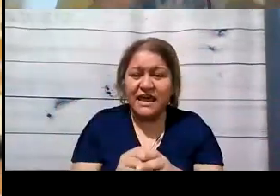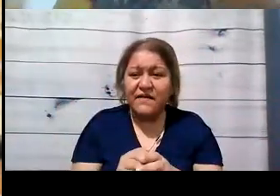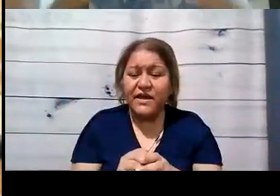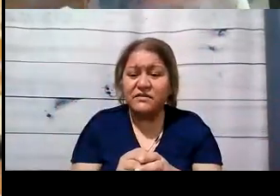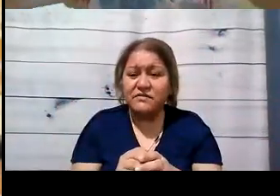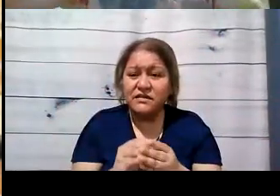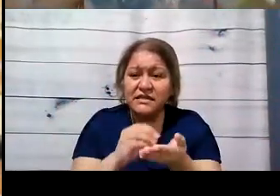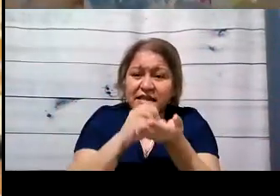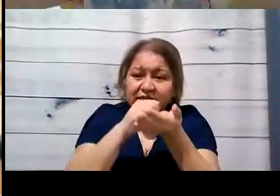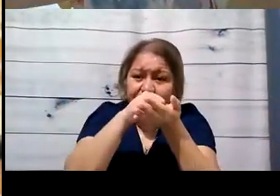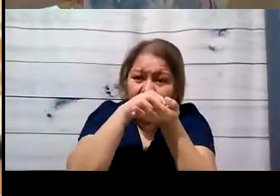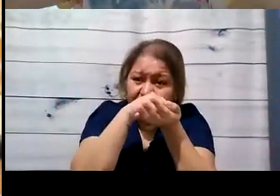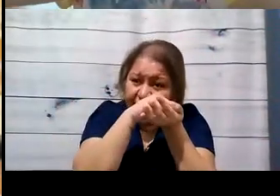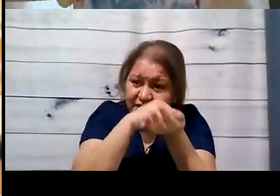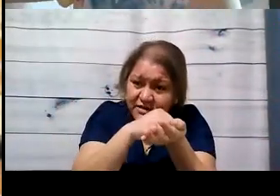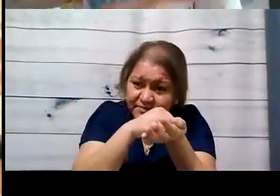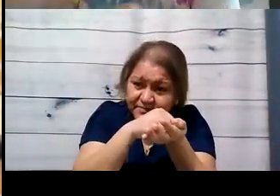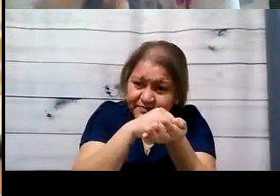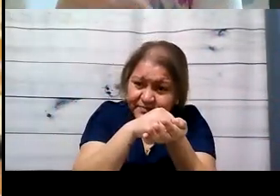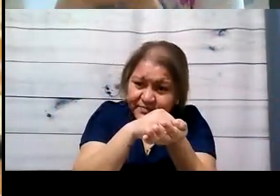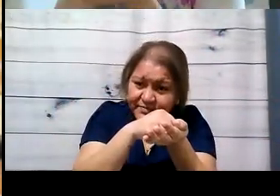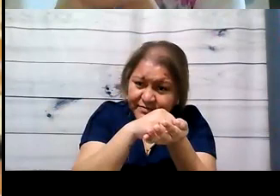all day, but sleep all night.